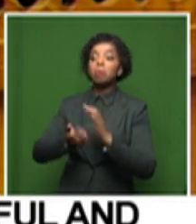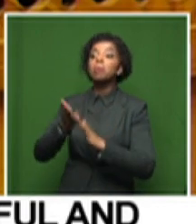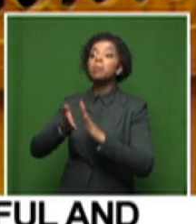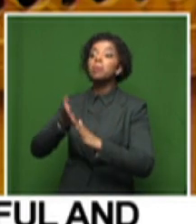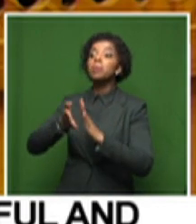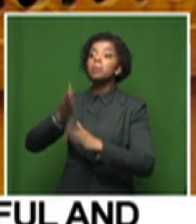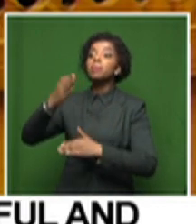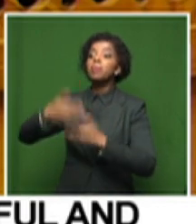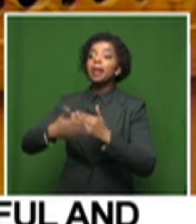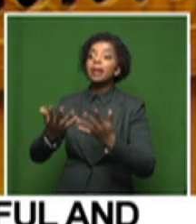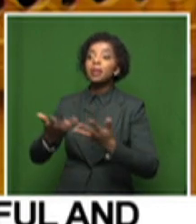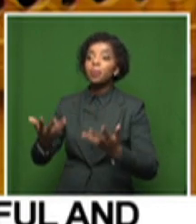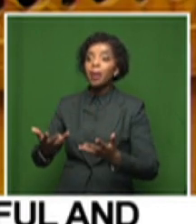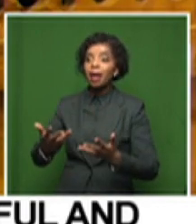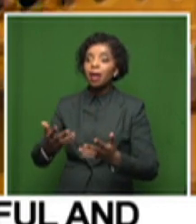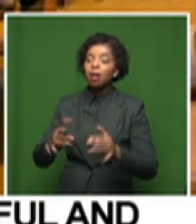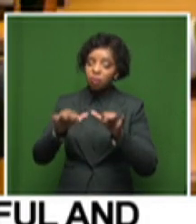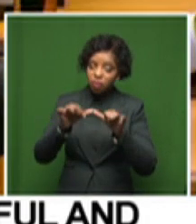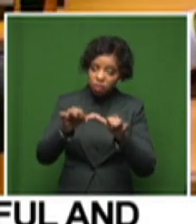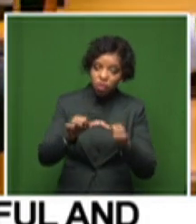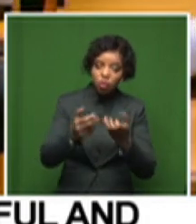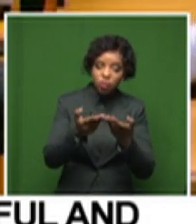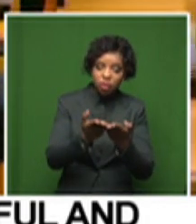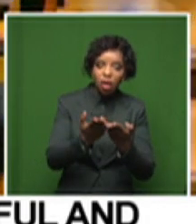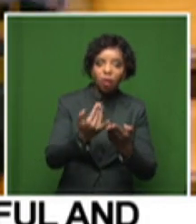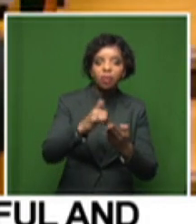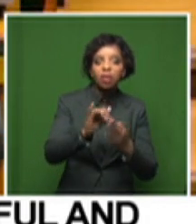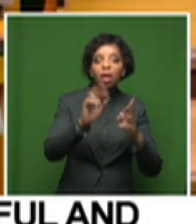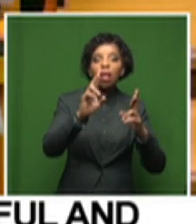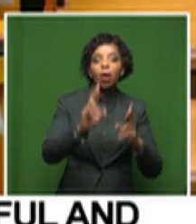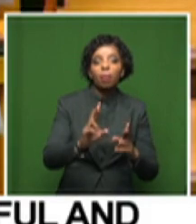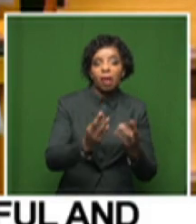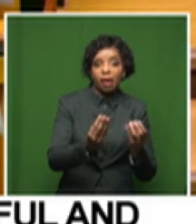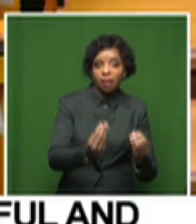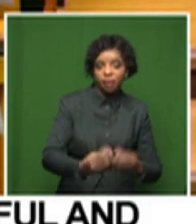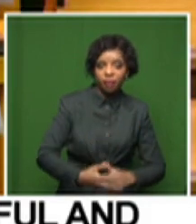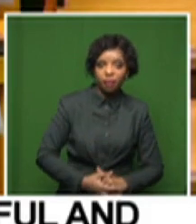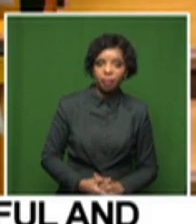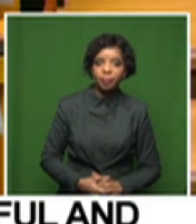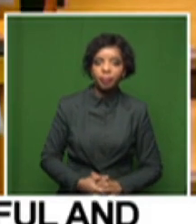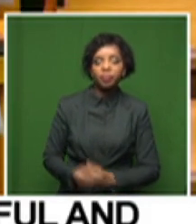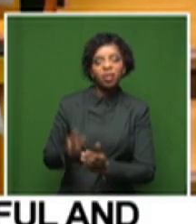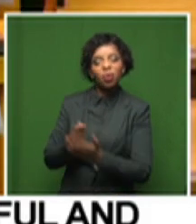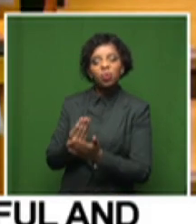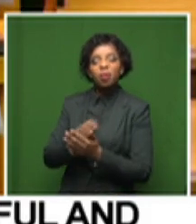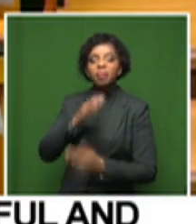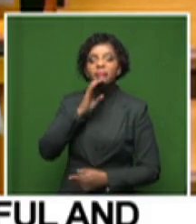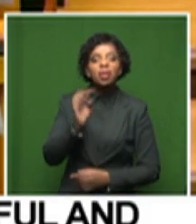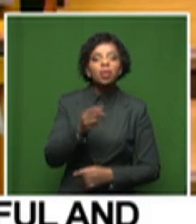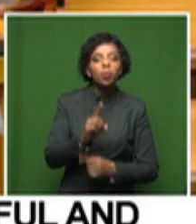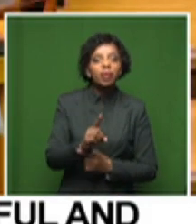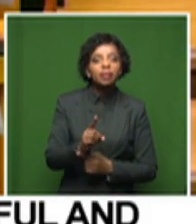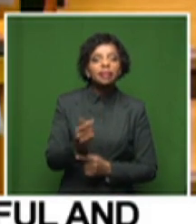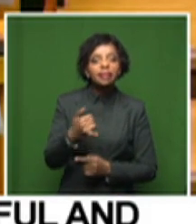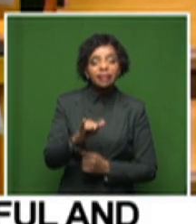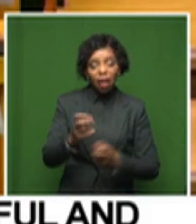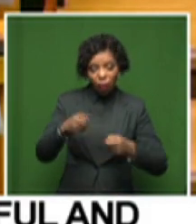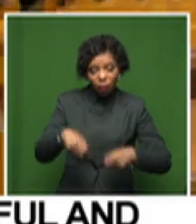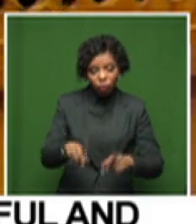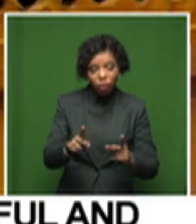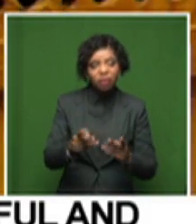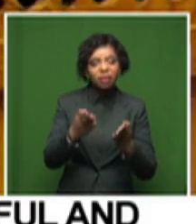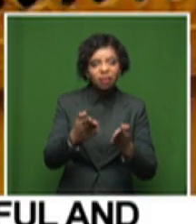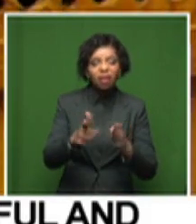there's still a little light. In economic terms, it means do something whilst you still have an opportunity to